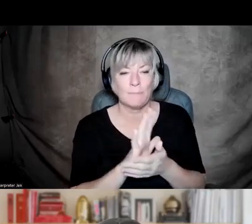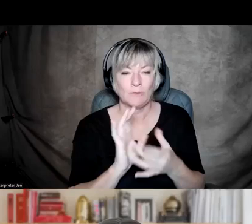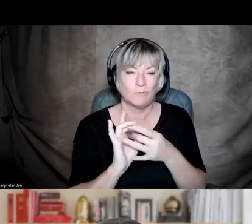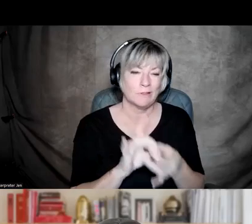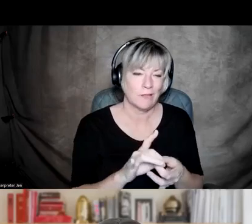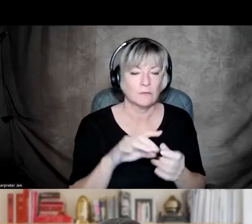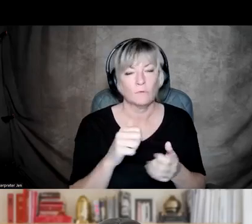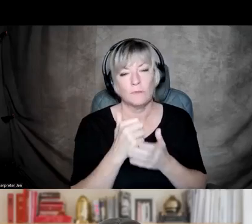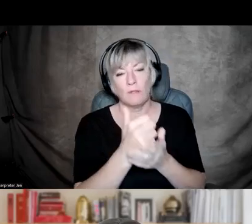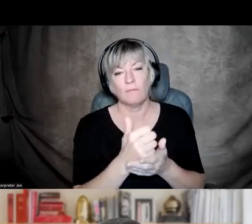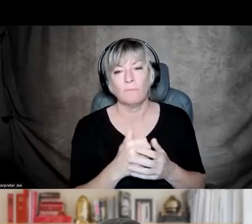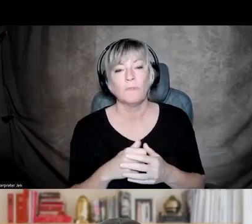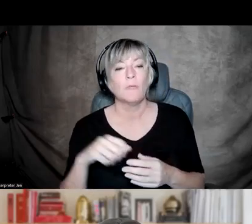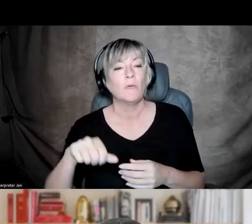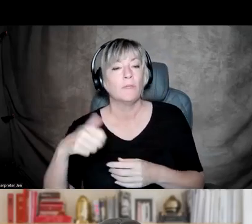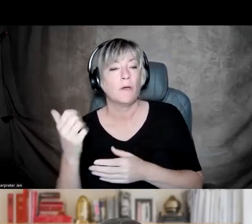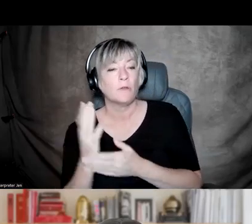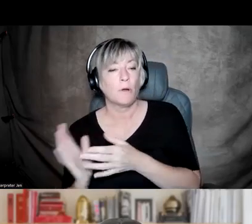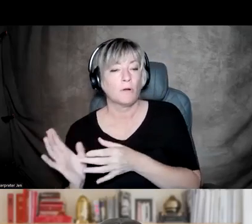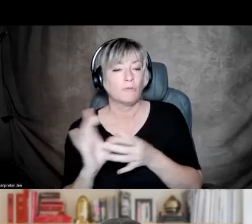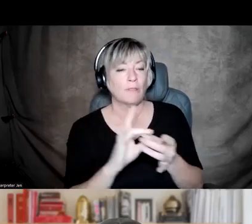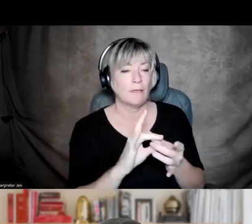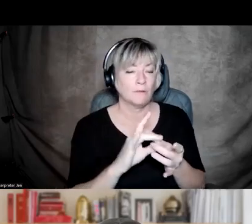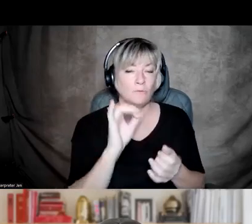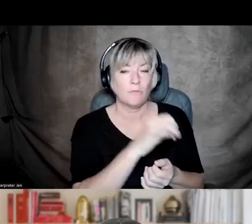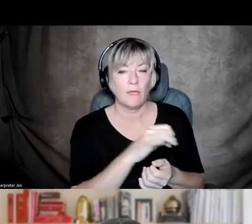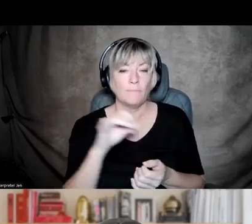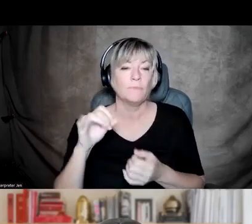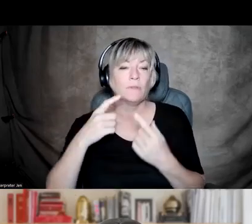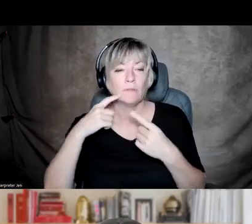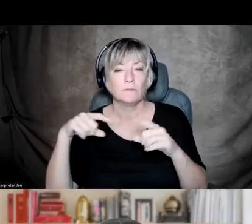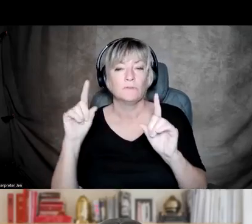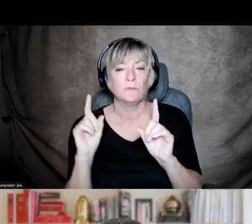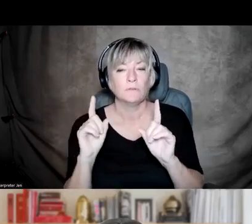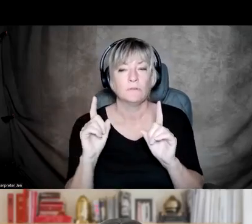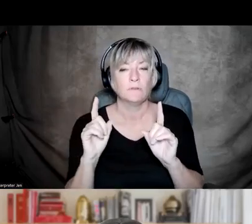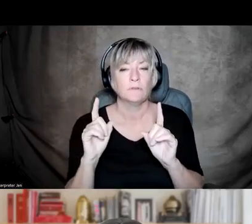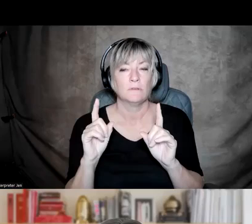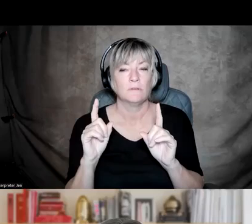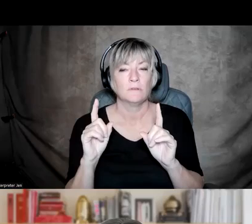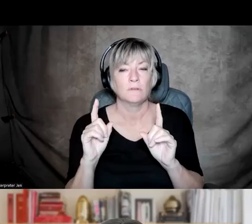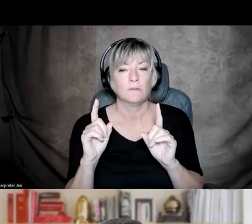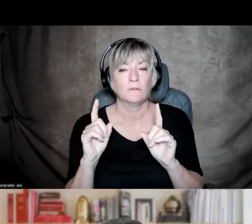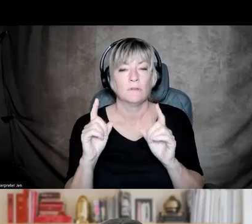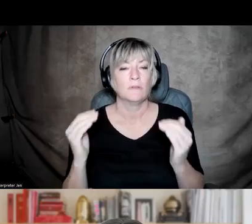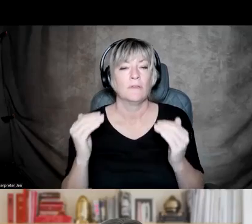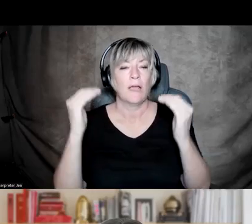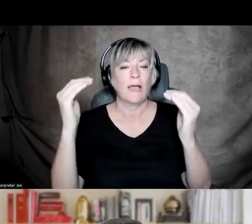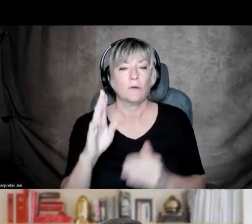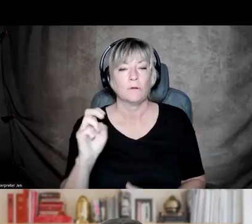could be helpful. And the other piece that's kind of tied into that is achieving, I think, higher